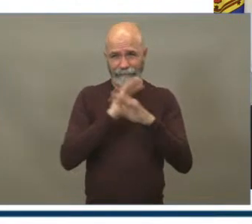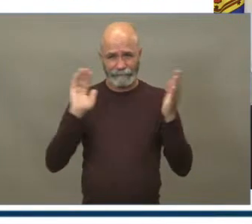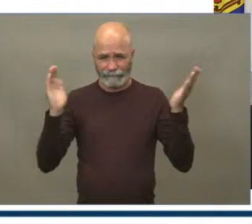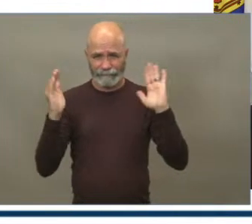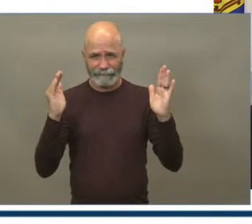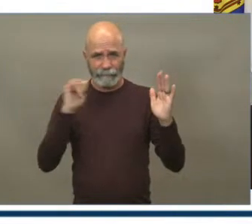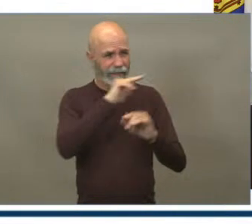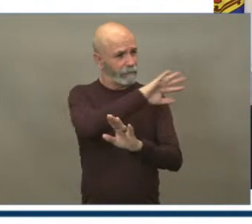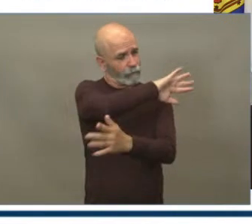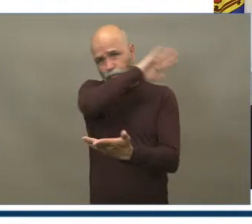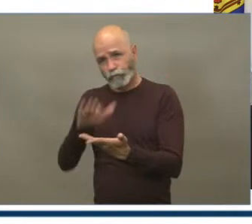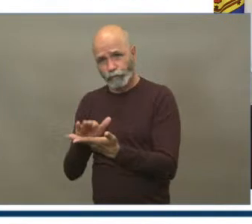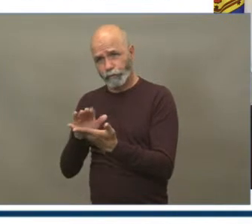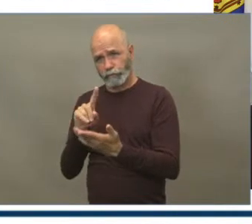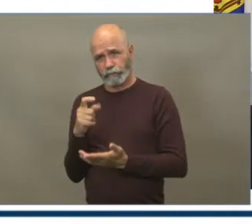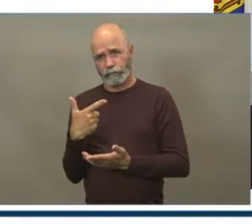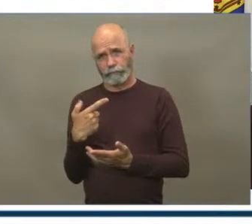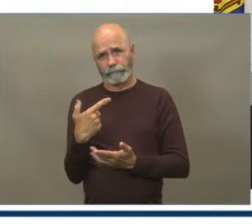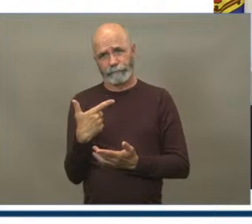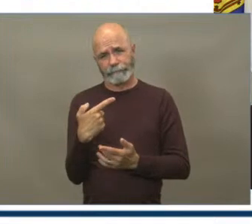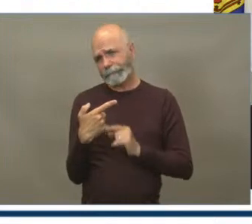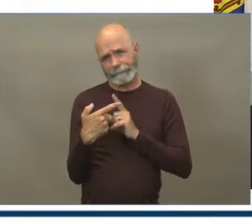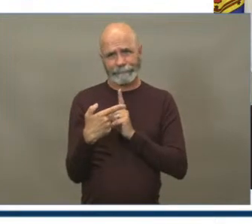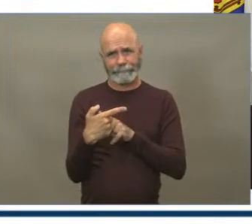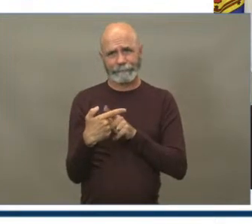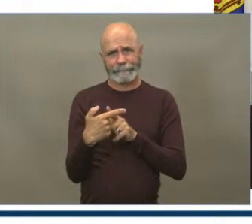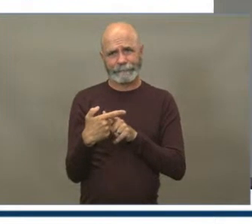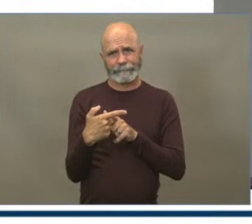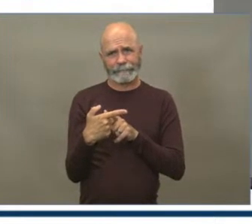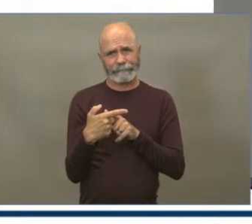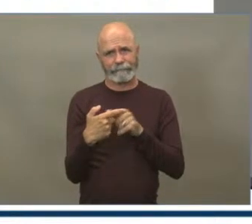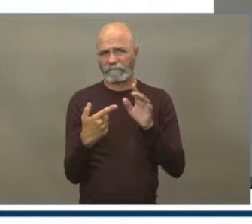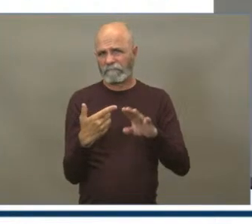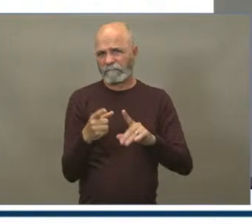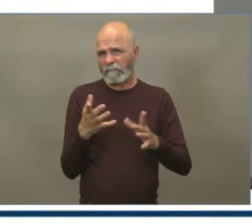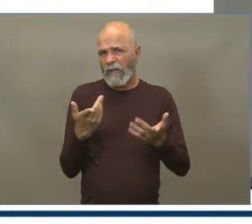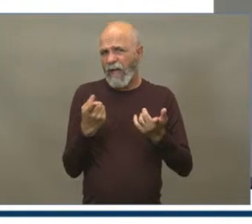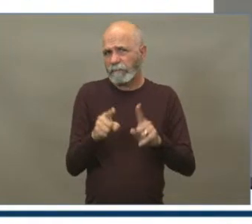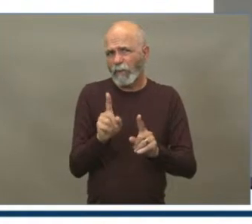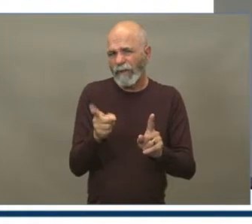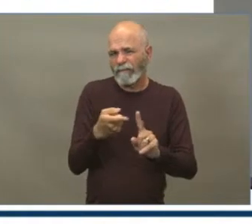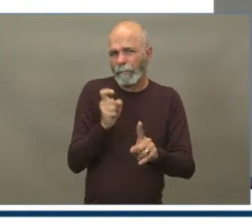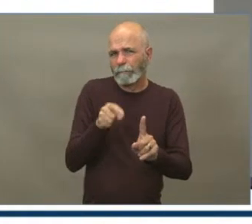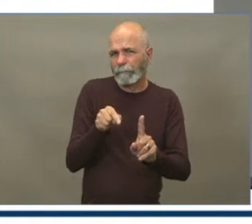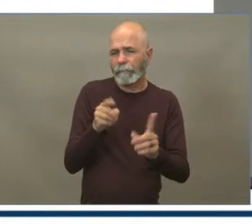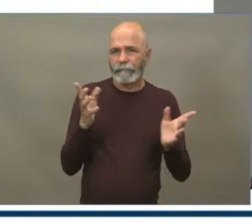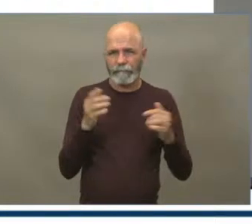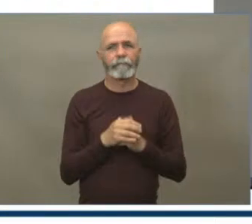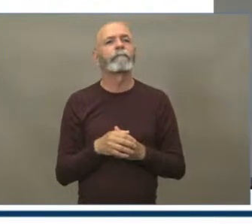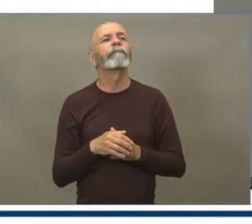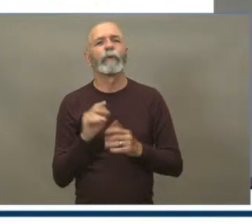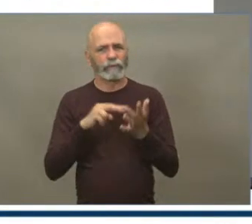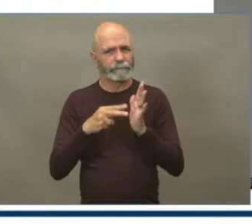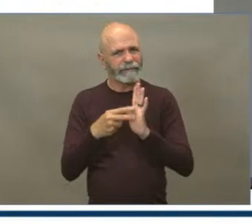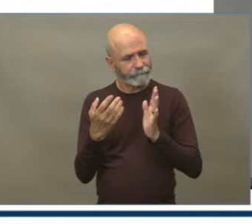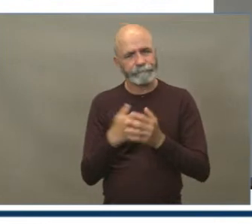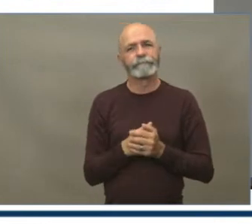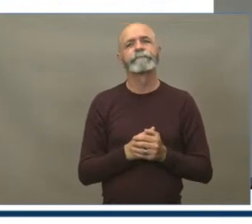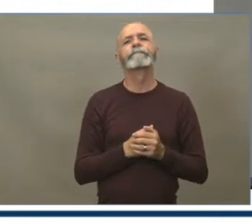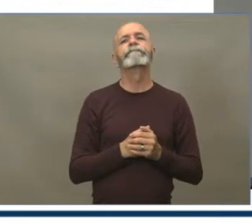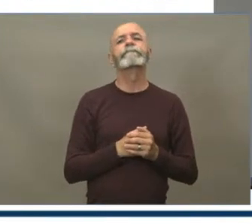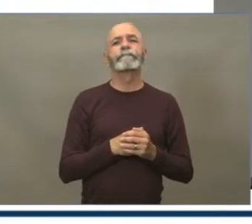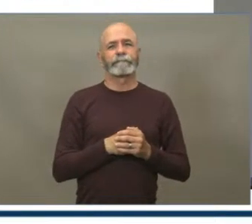way out of this wave? So we're still dealing with some of the backlog, and some of that backlog may well be